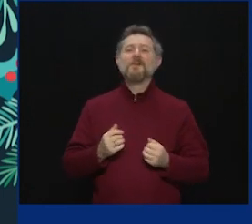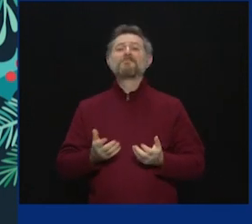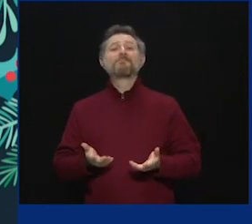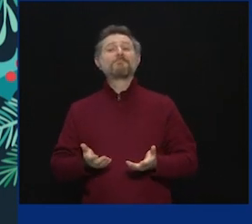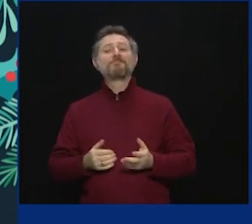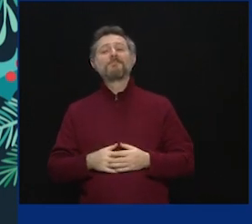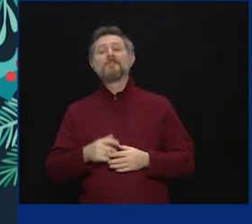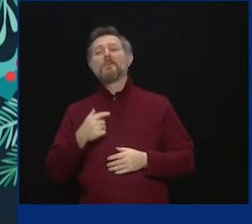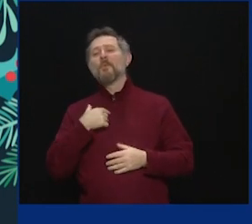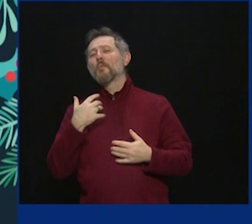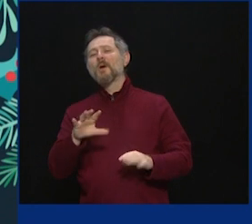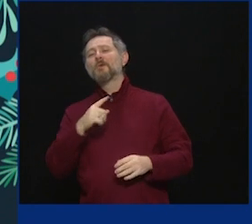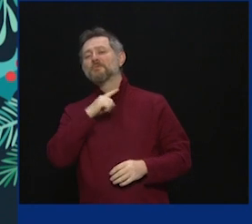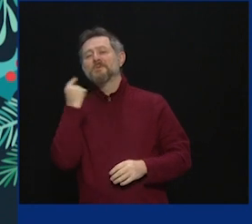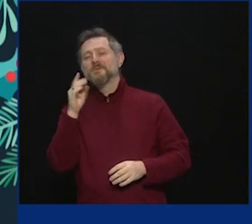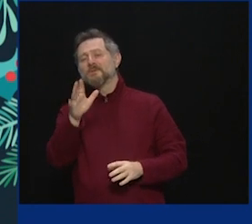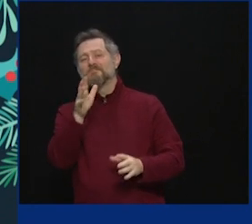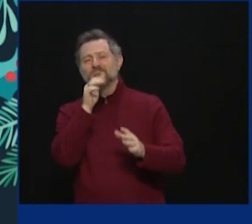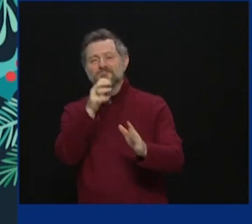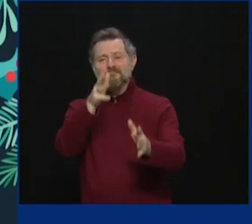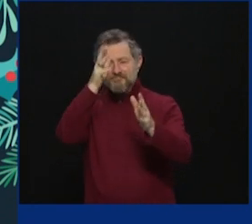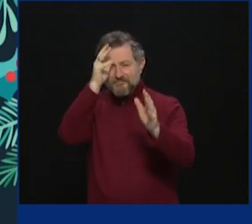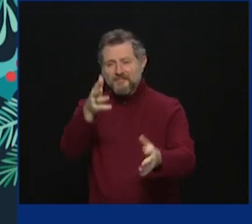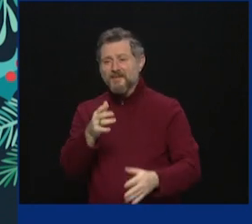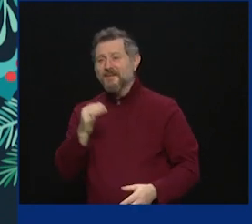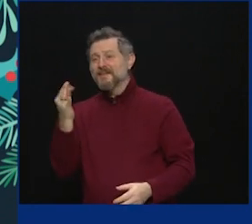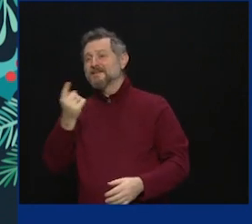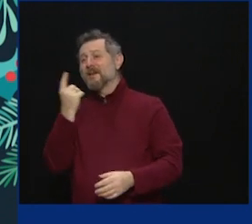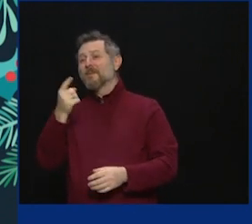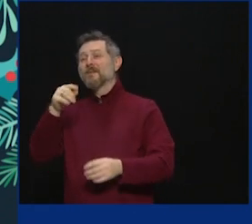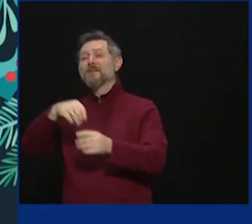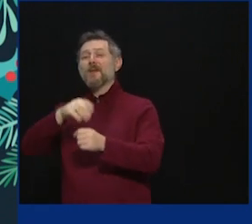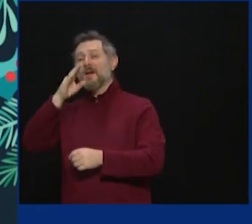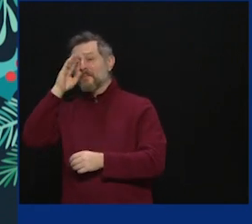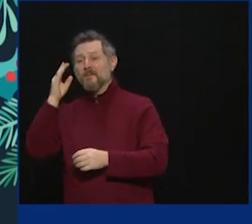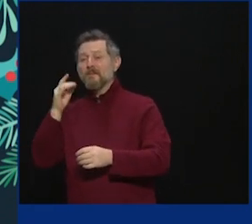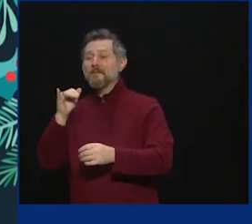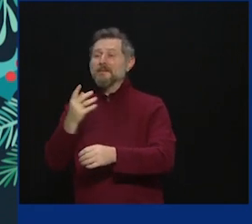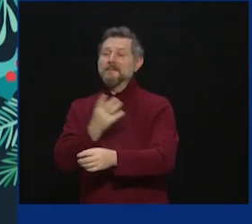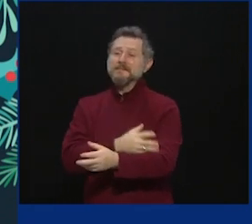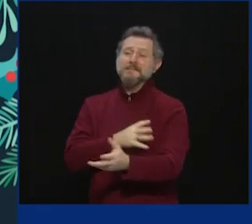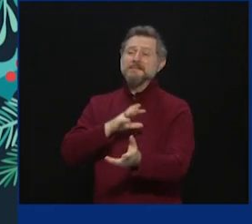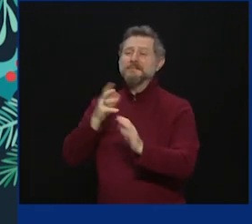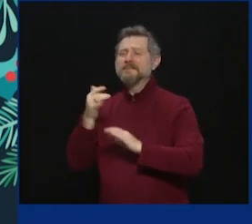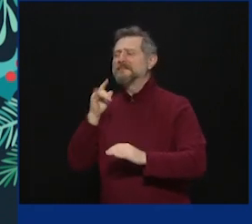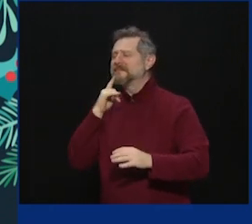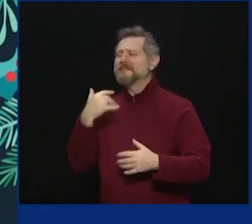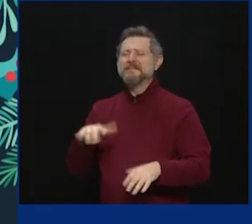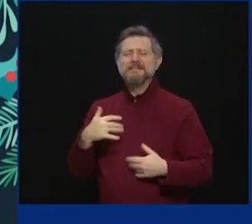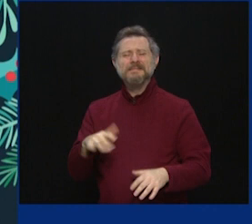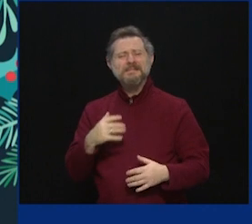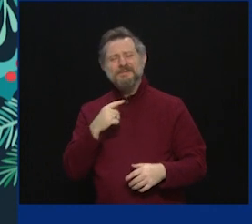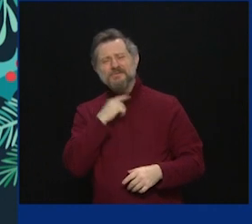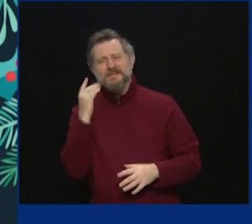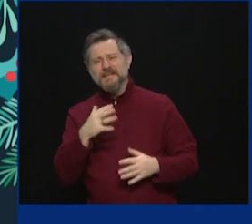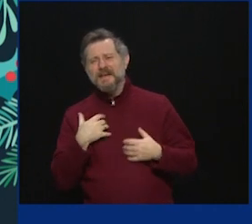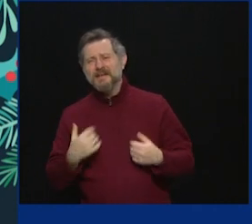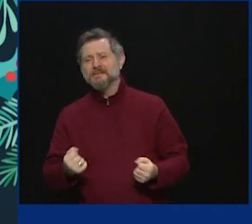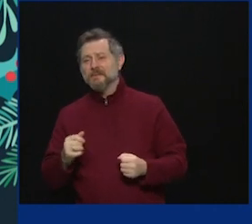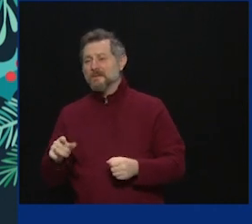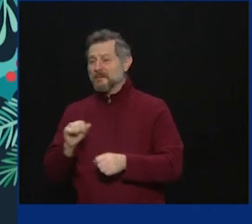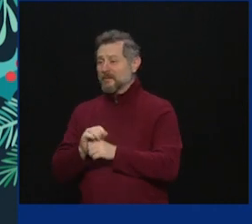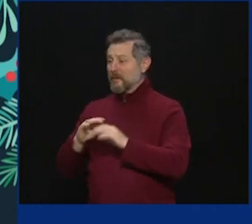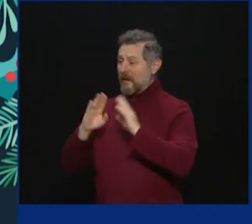grandparents and people who may be going through chemotherapy and other treatments, don't put them at risk. Just, you're in the house, keep the mask